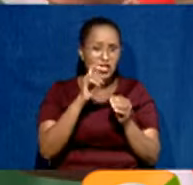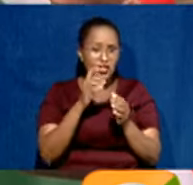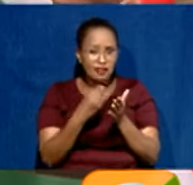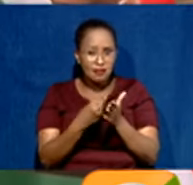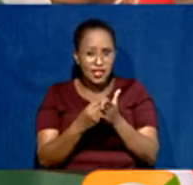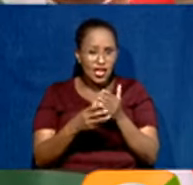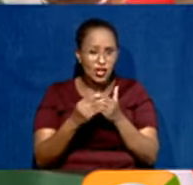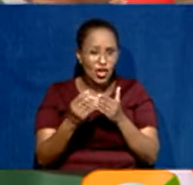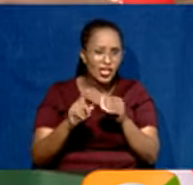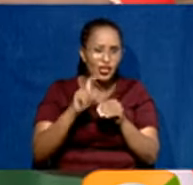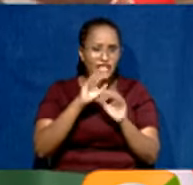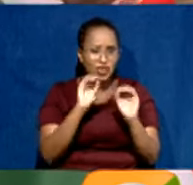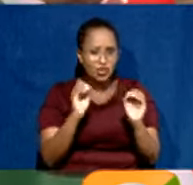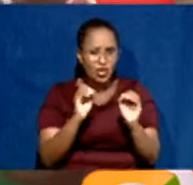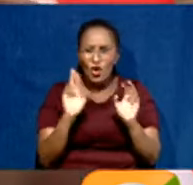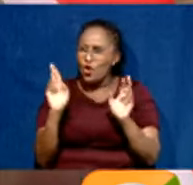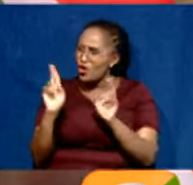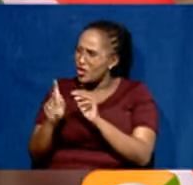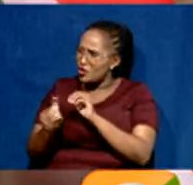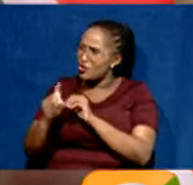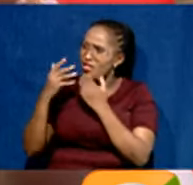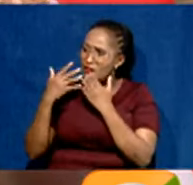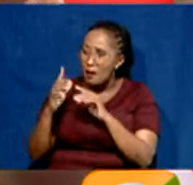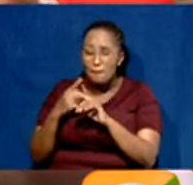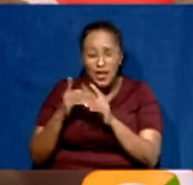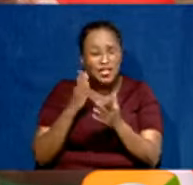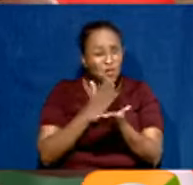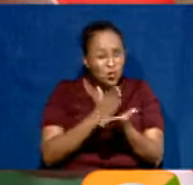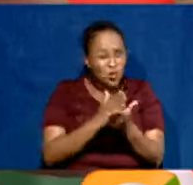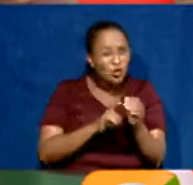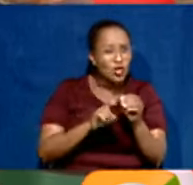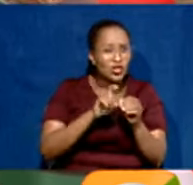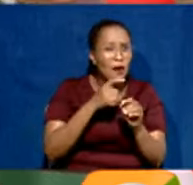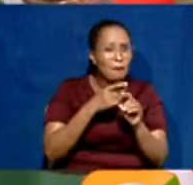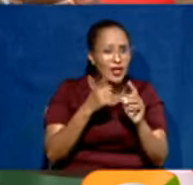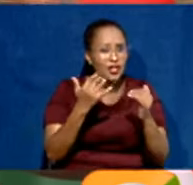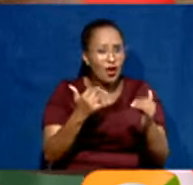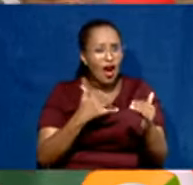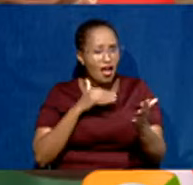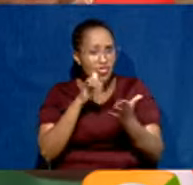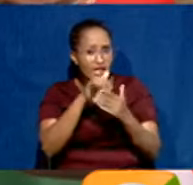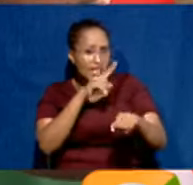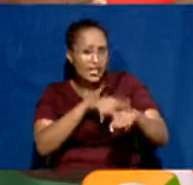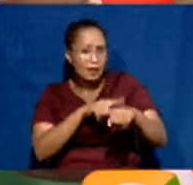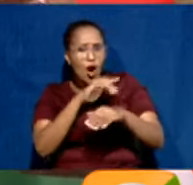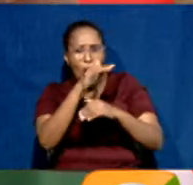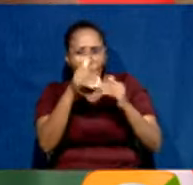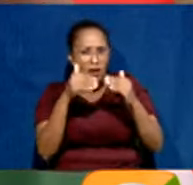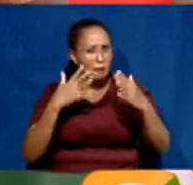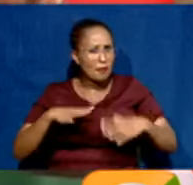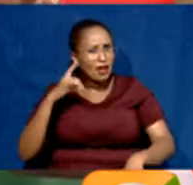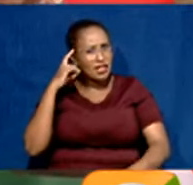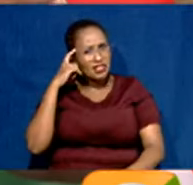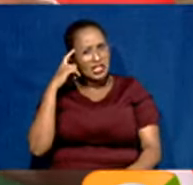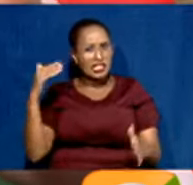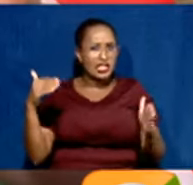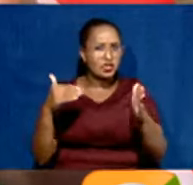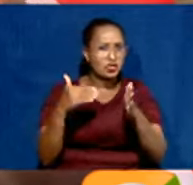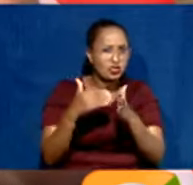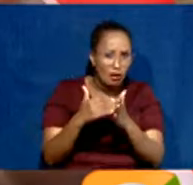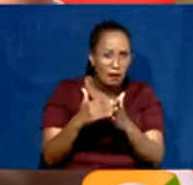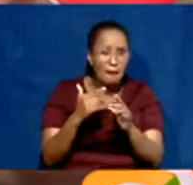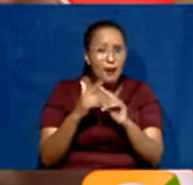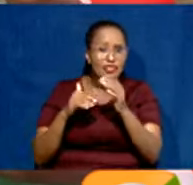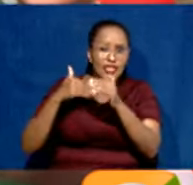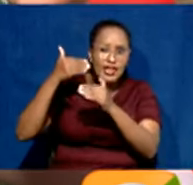increased. It was increasing already. It was increasing, but you know, it has reached a place where everybody thought it was going to stop. But the